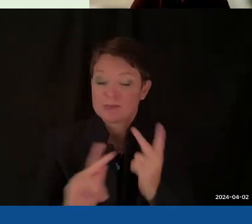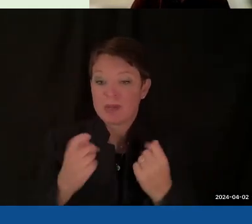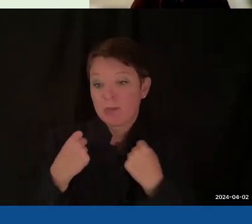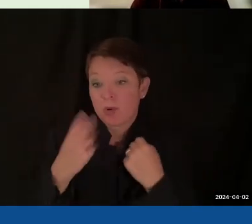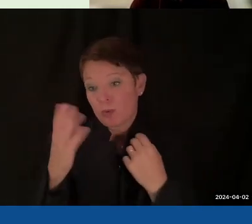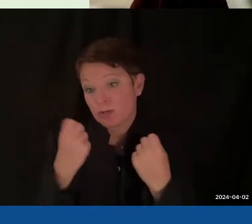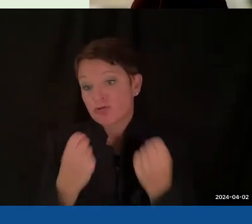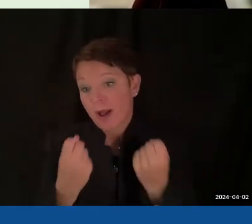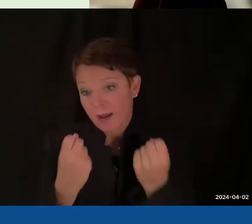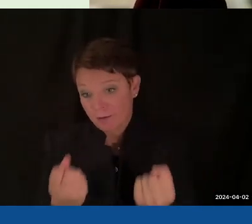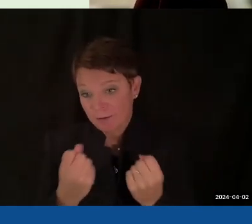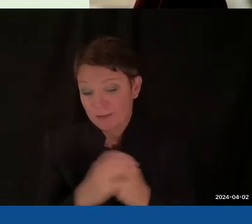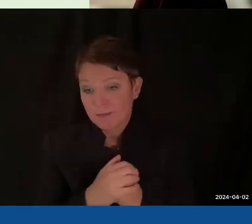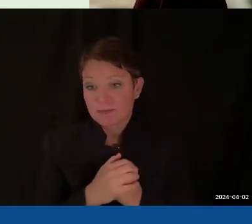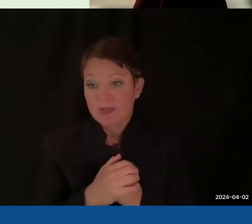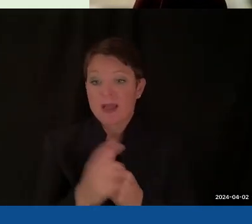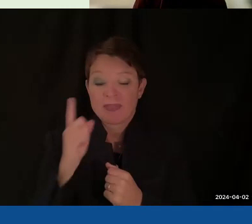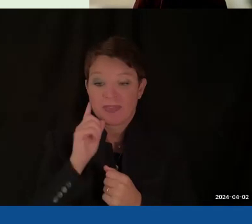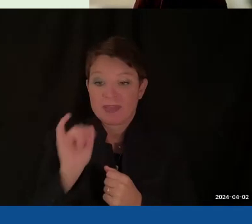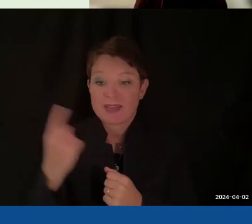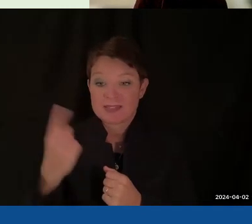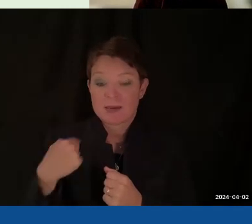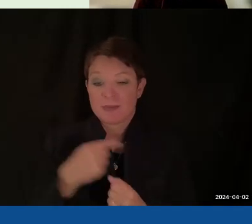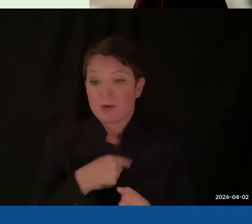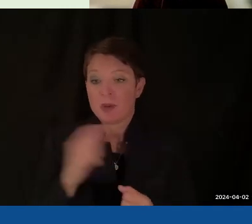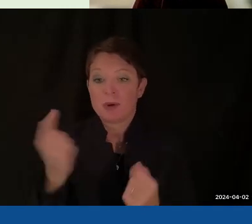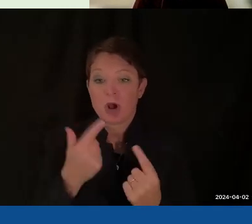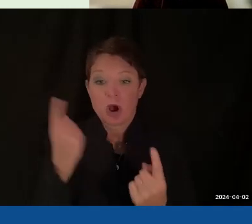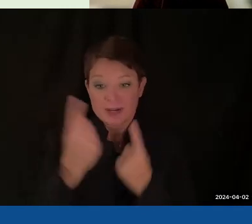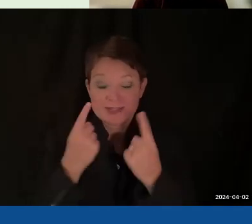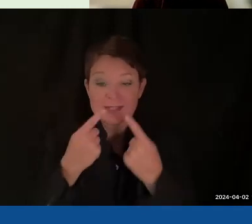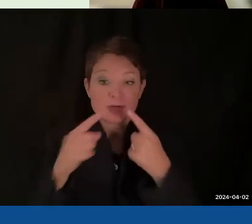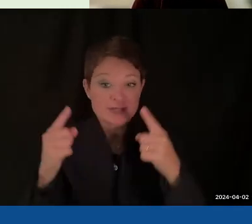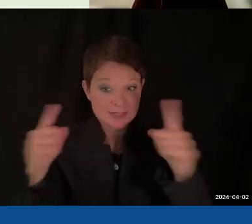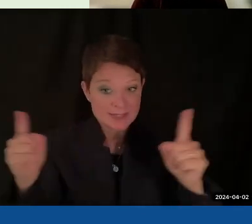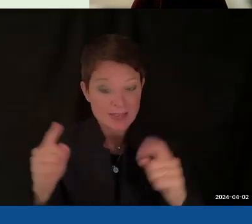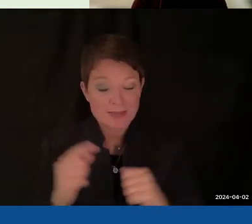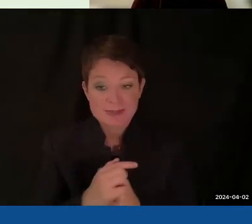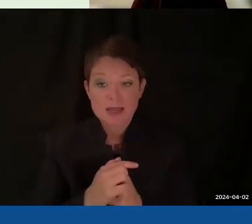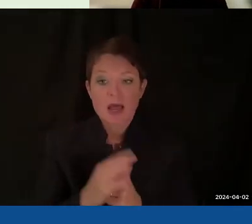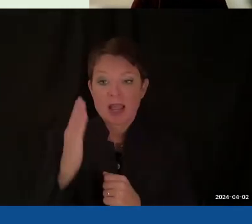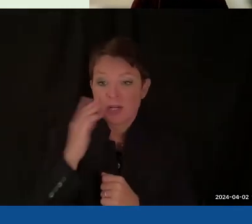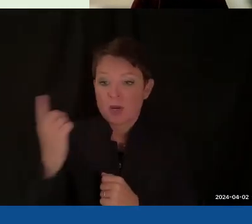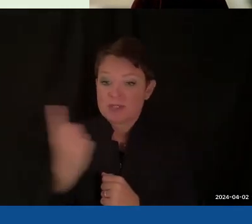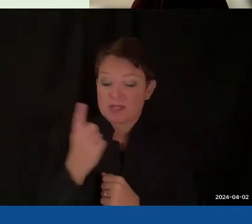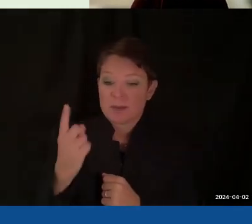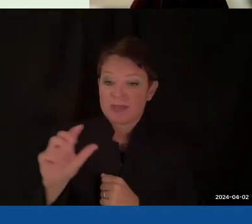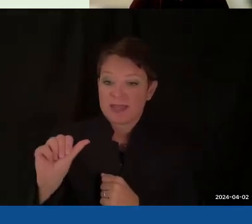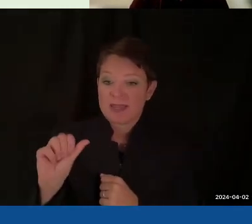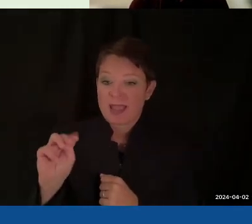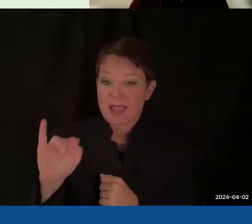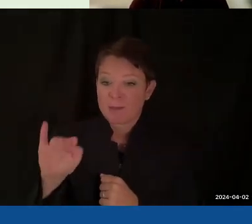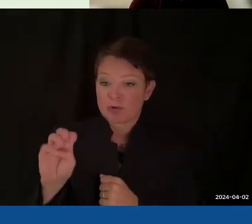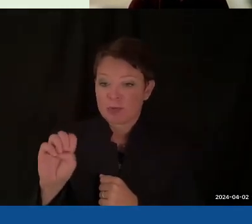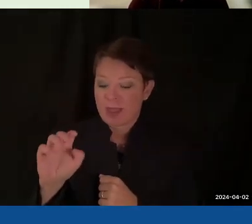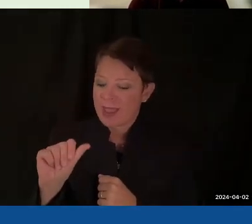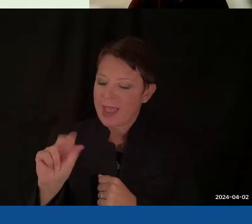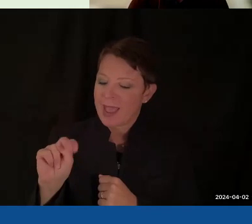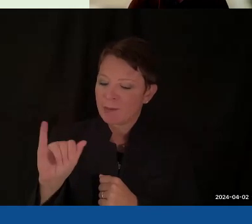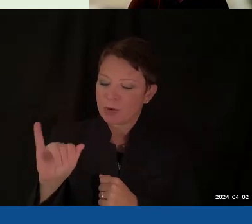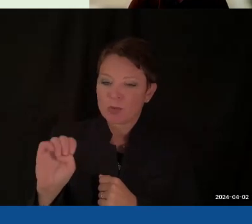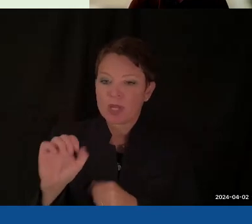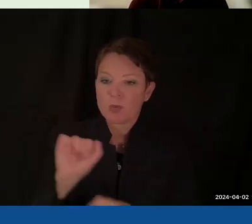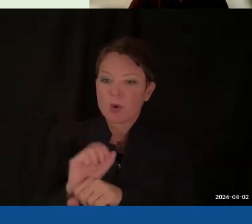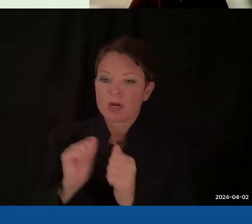traveling by car. And I think that'd be something that we would all consider a success. And I know that's something that MRE would be working on in the